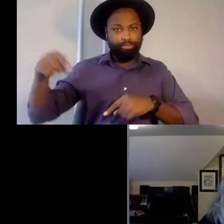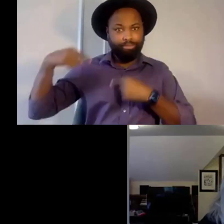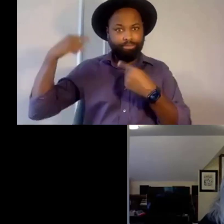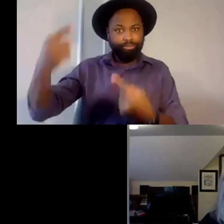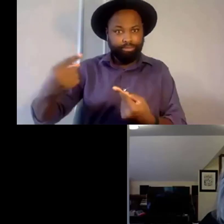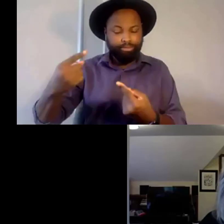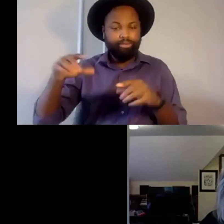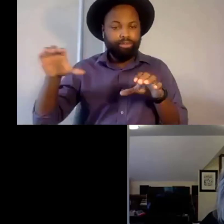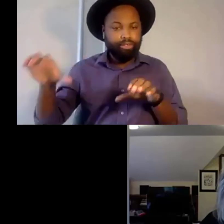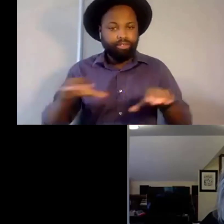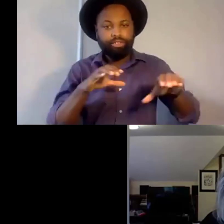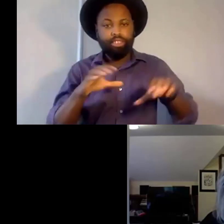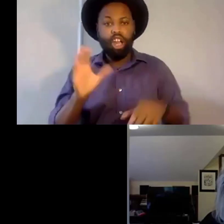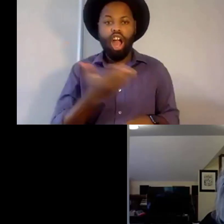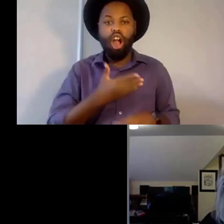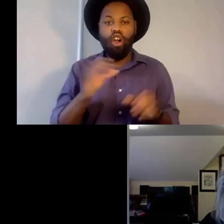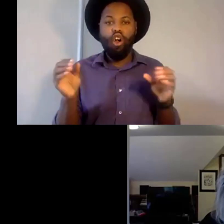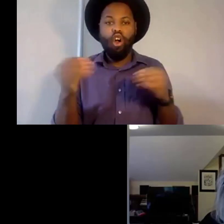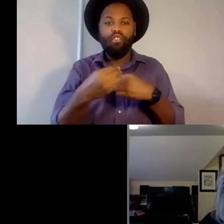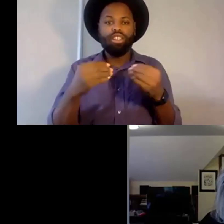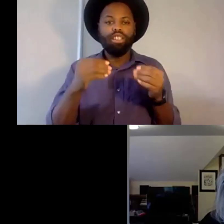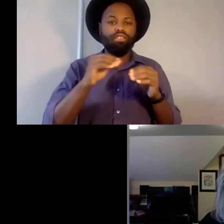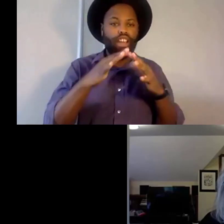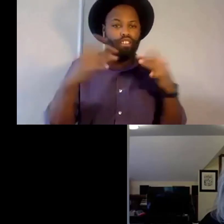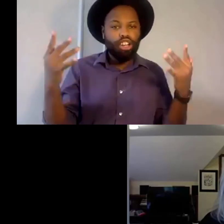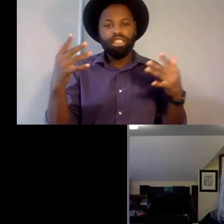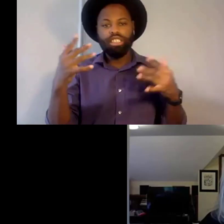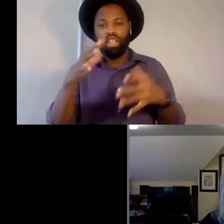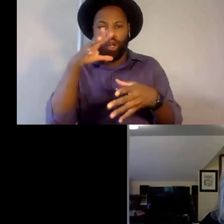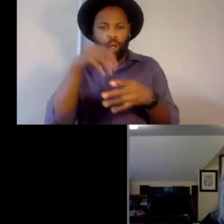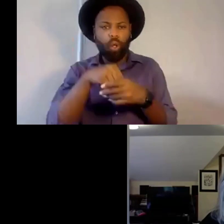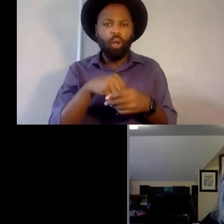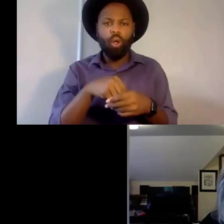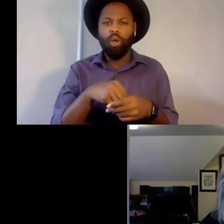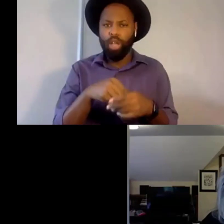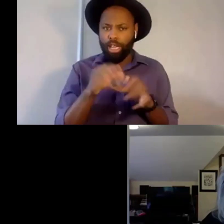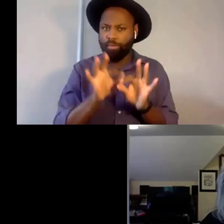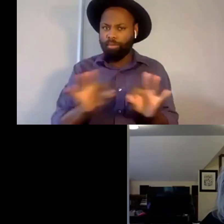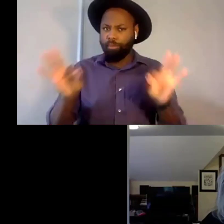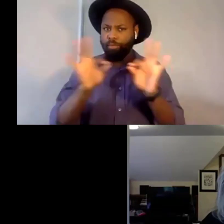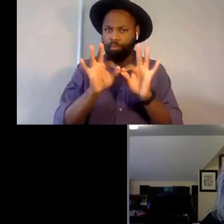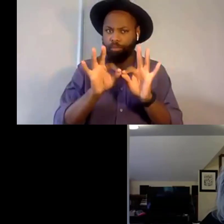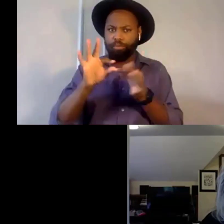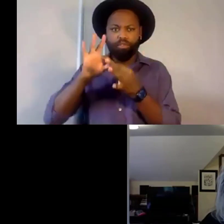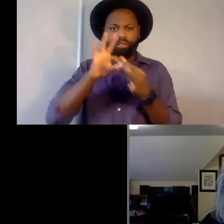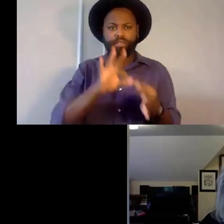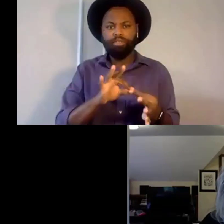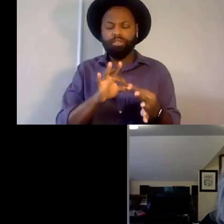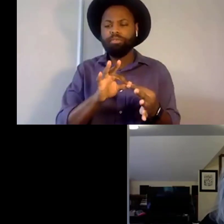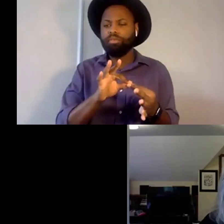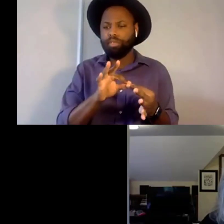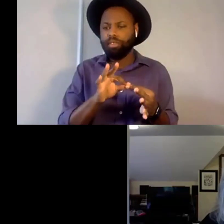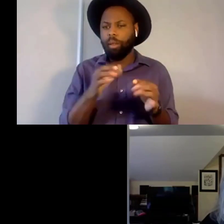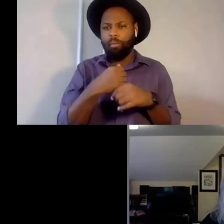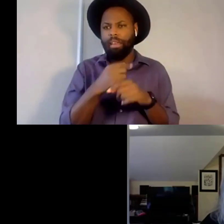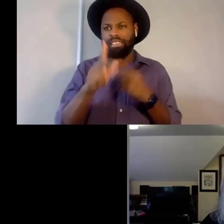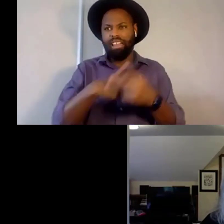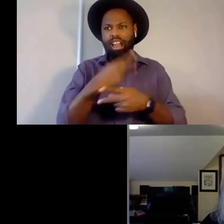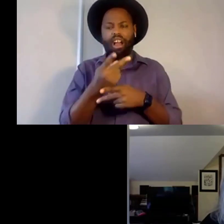Office of Diversity and Inclusion has been really important in terms of making these